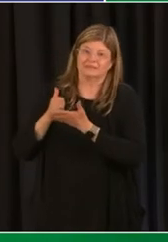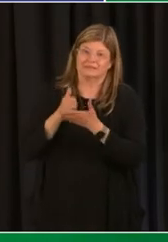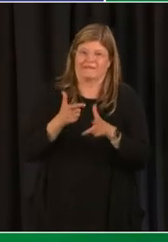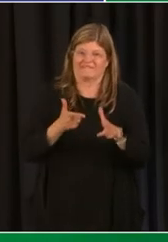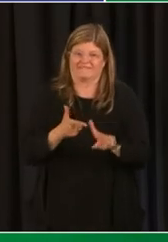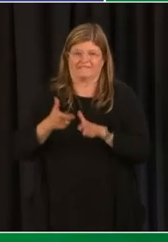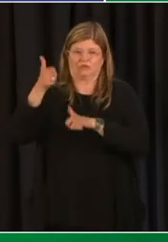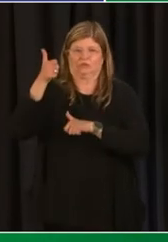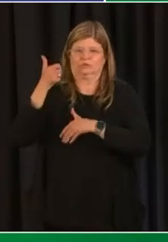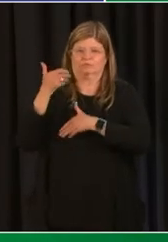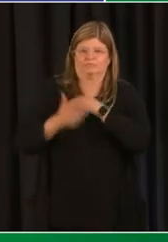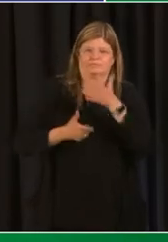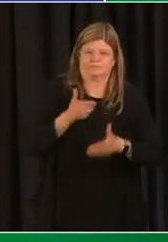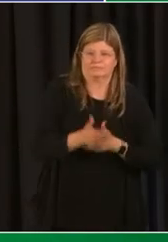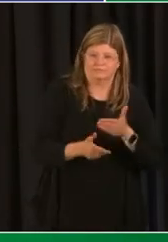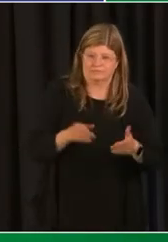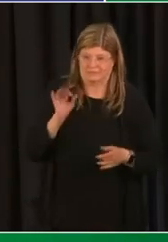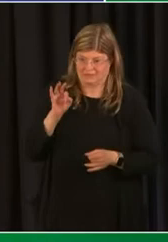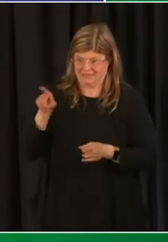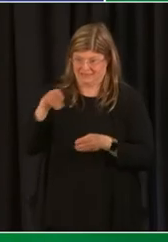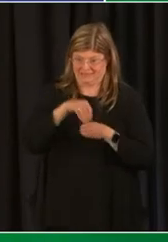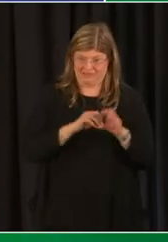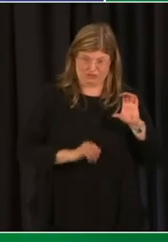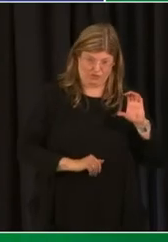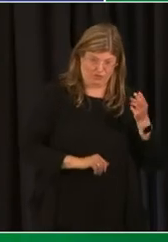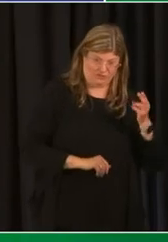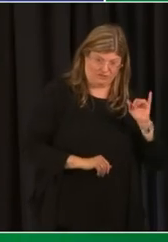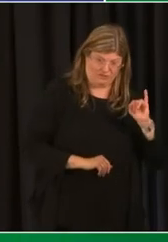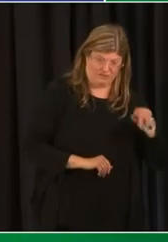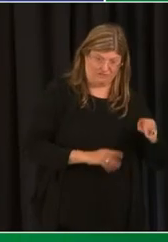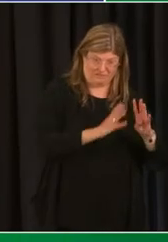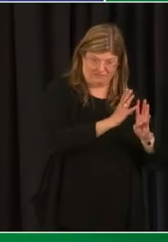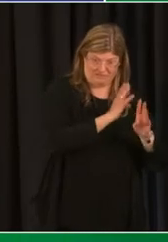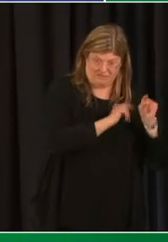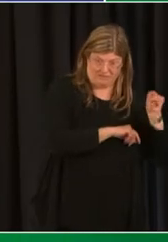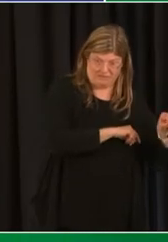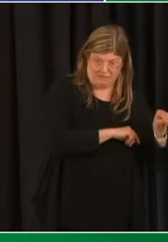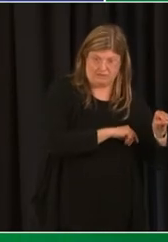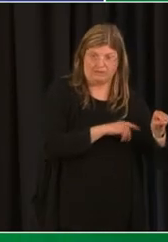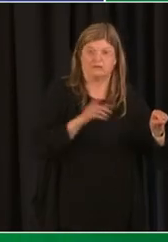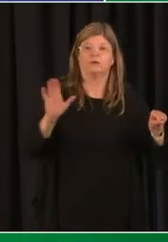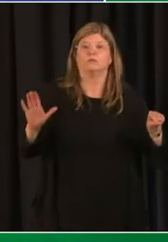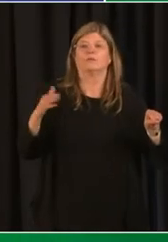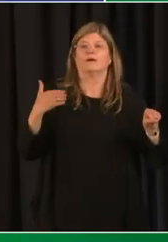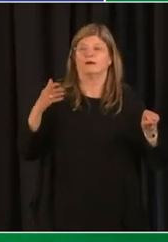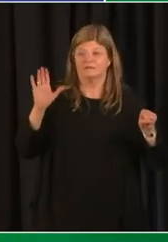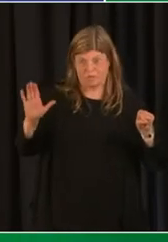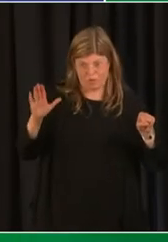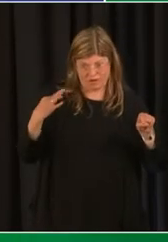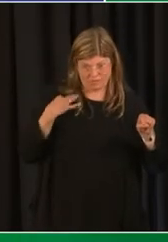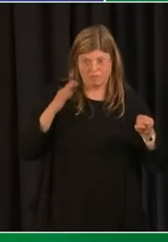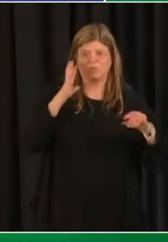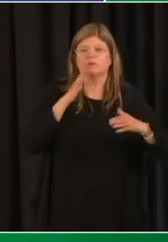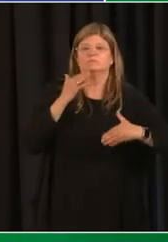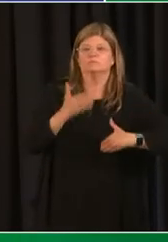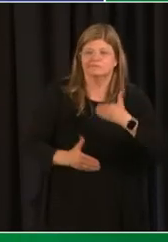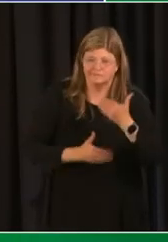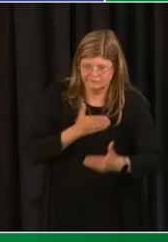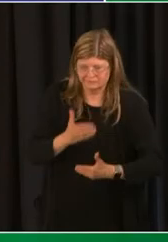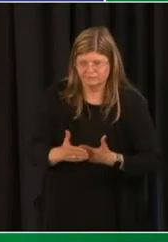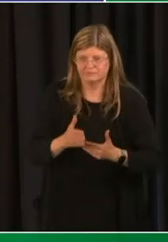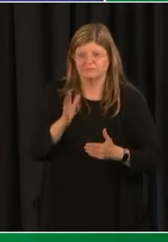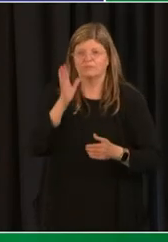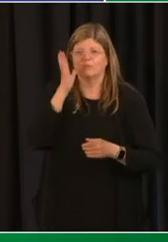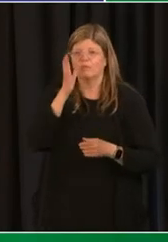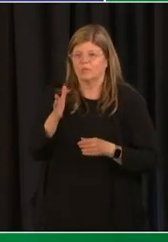move those along as well. If you're in the CHAP queue right now, your application will be processed, and we will be able